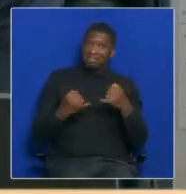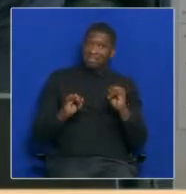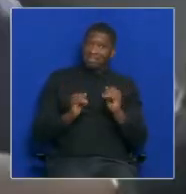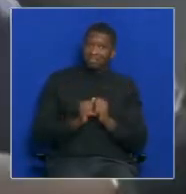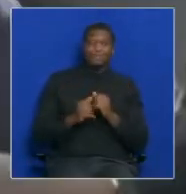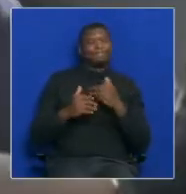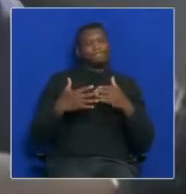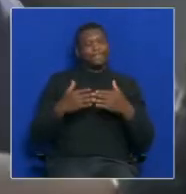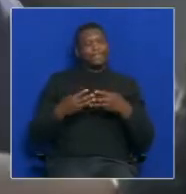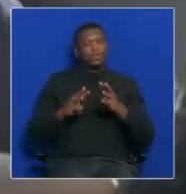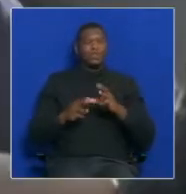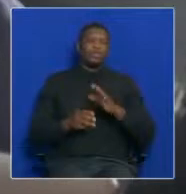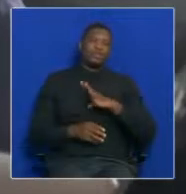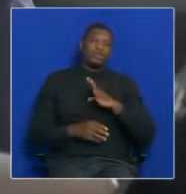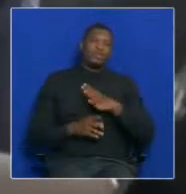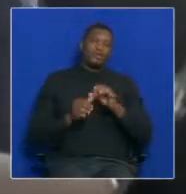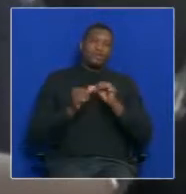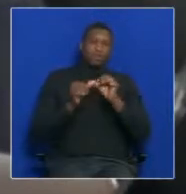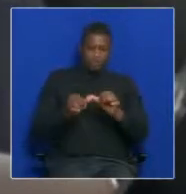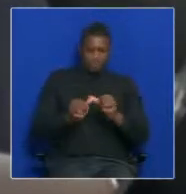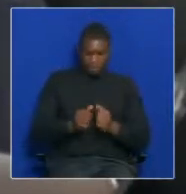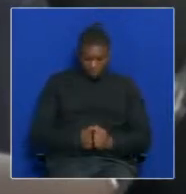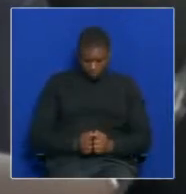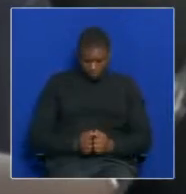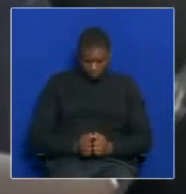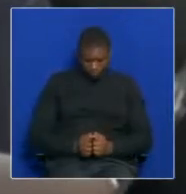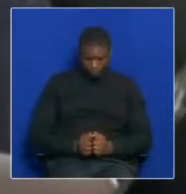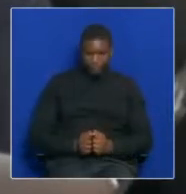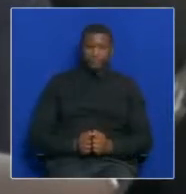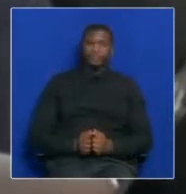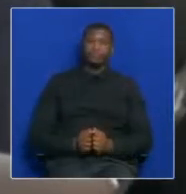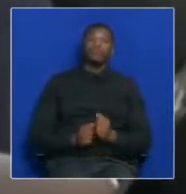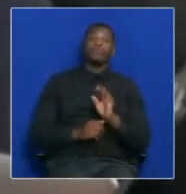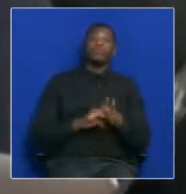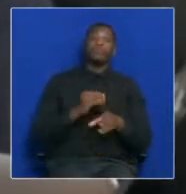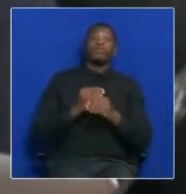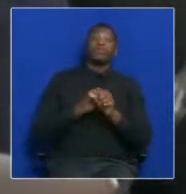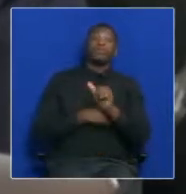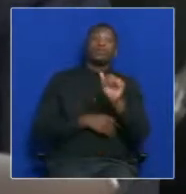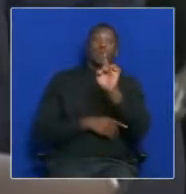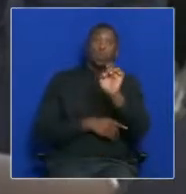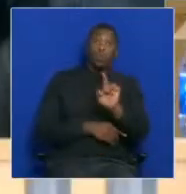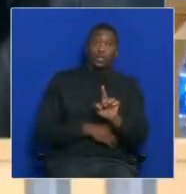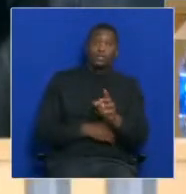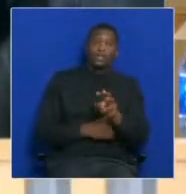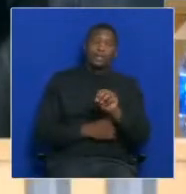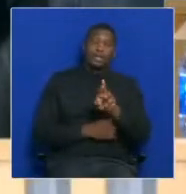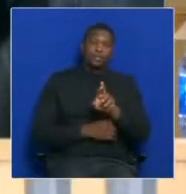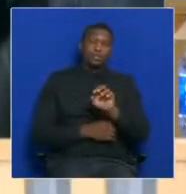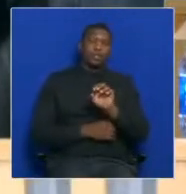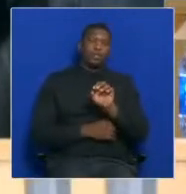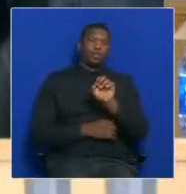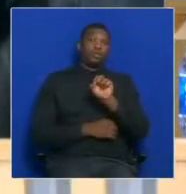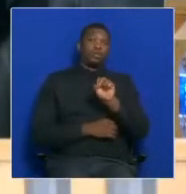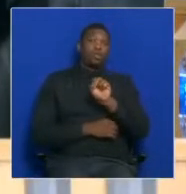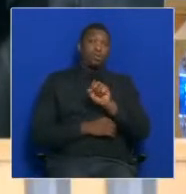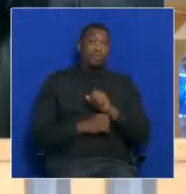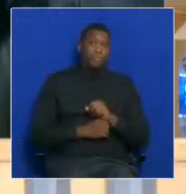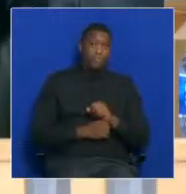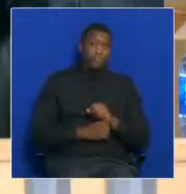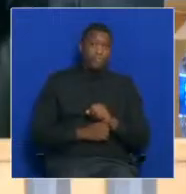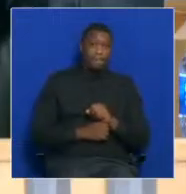continue. can I just... Sorry, can I just ask still on this, Mr. Soko? The